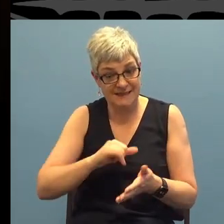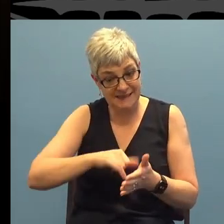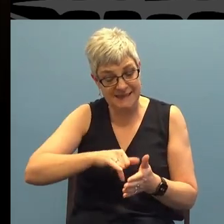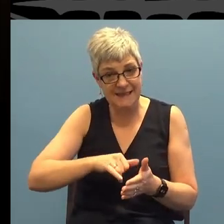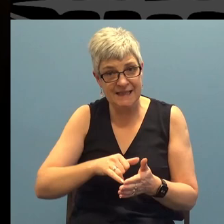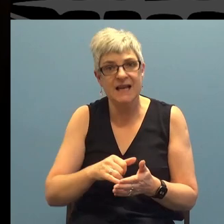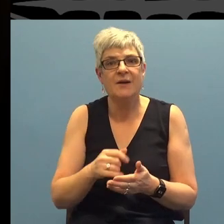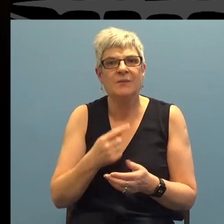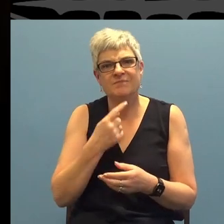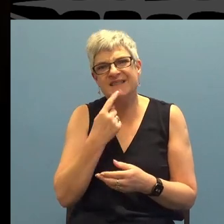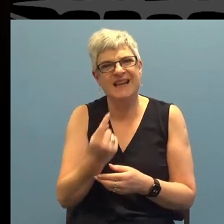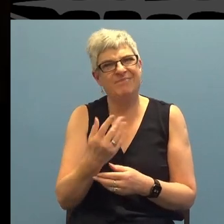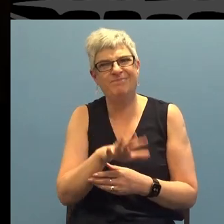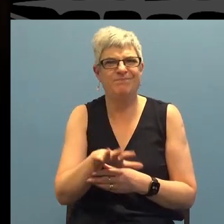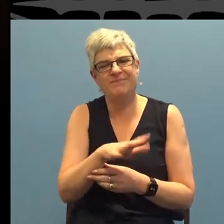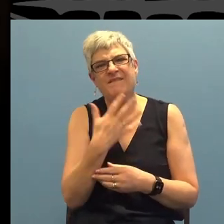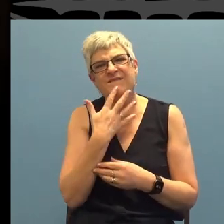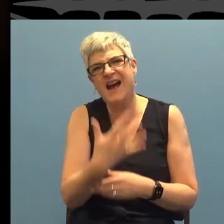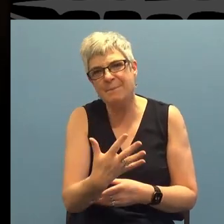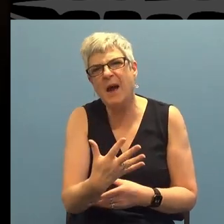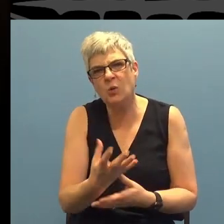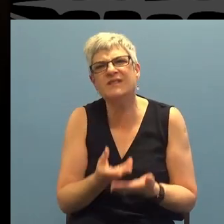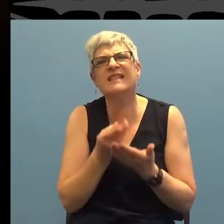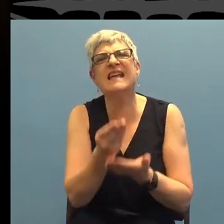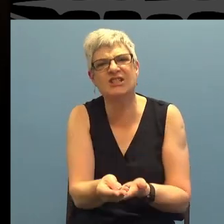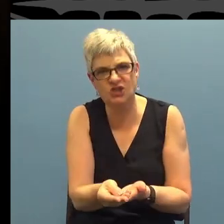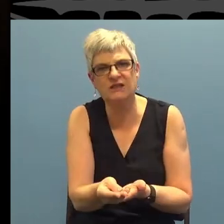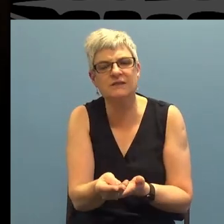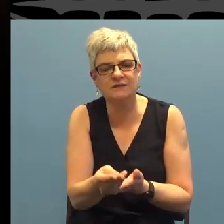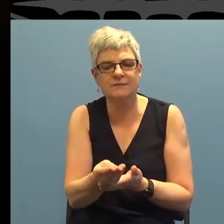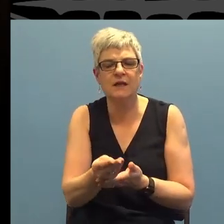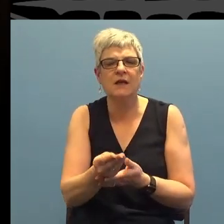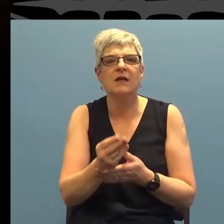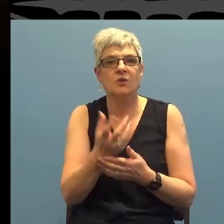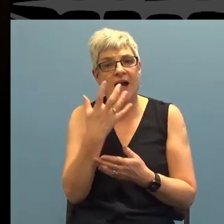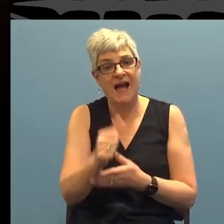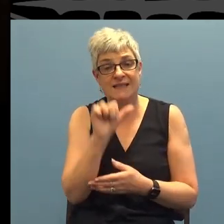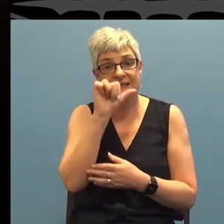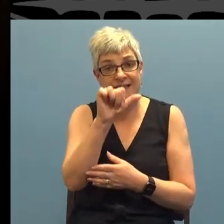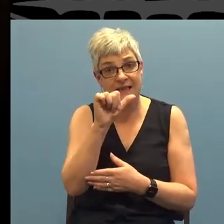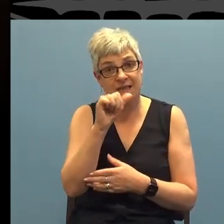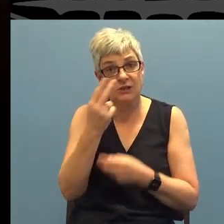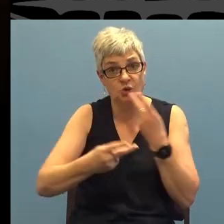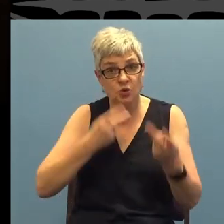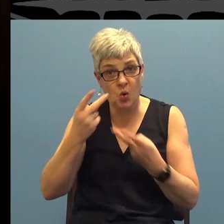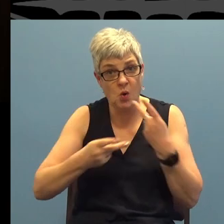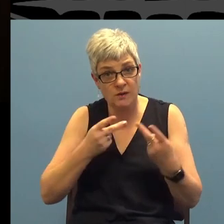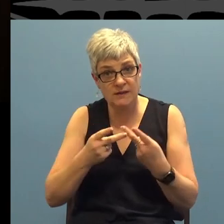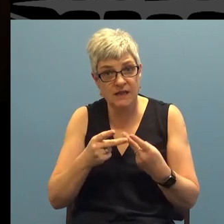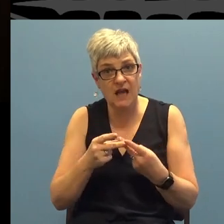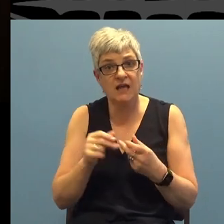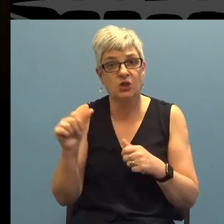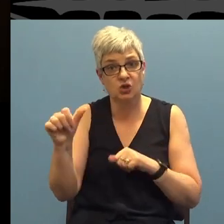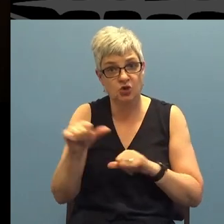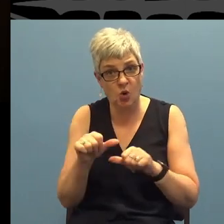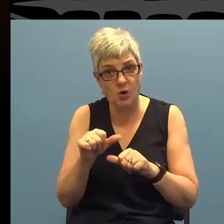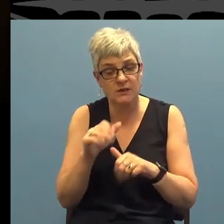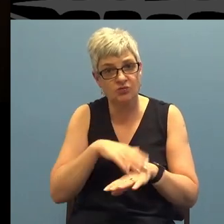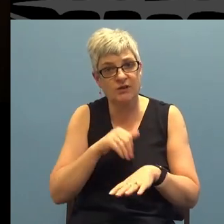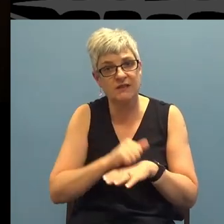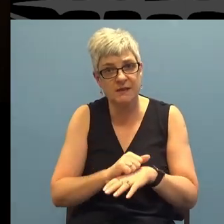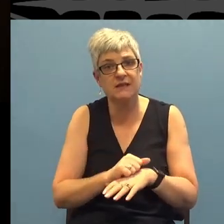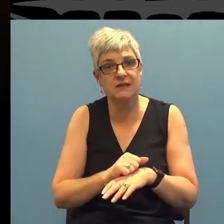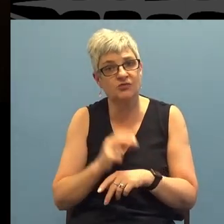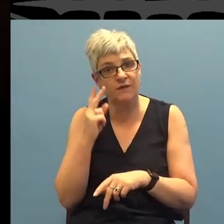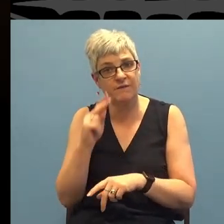of £5 for the CD. It's got 6 songs and a short Christmas reflection message on it. So I say, do let me know. Don't think,